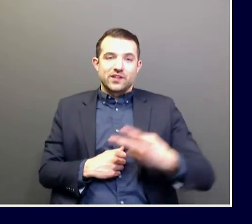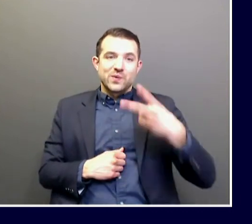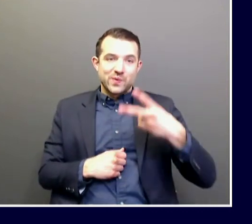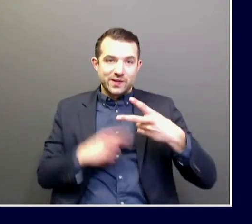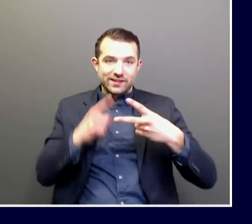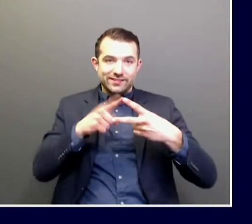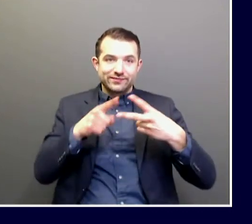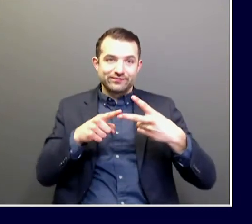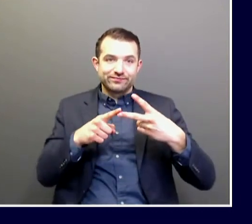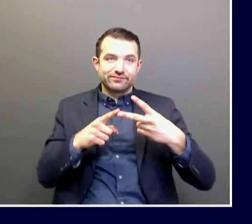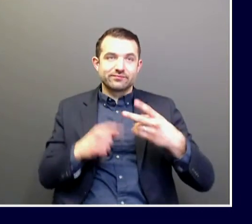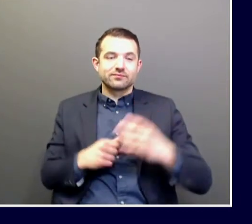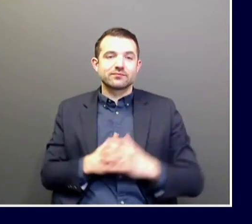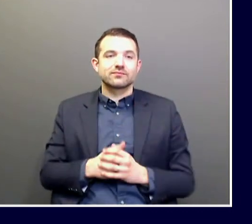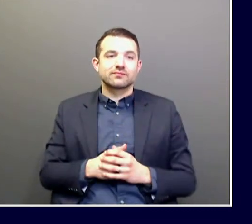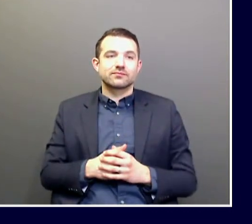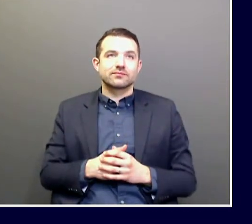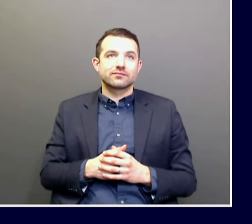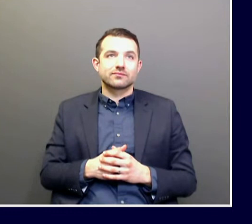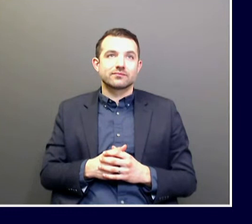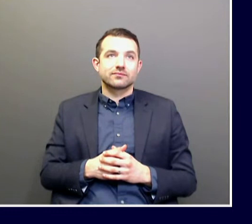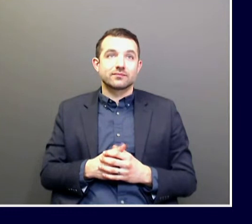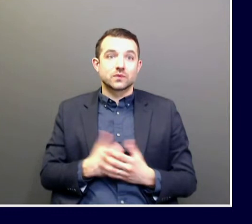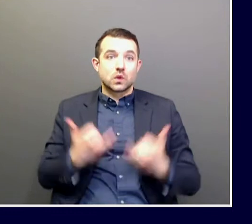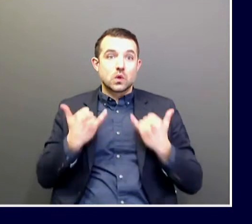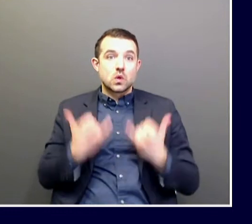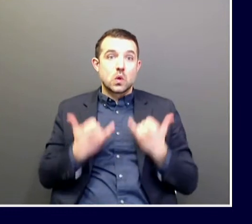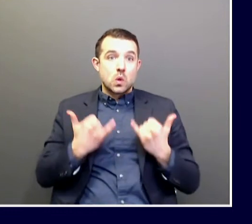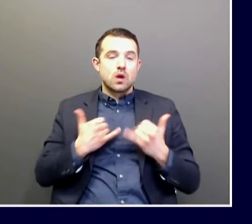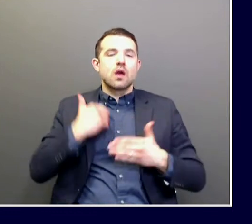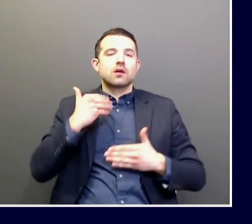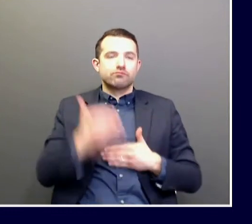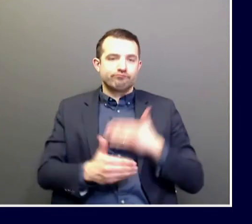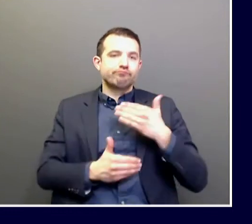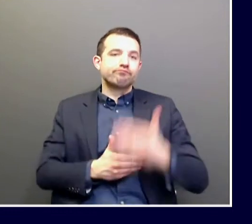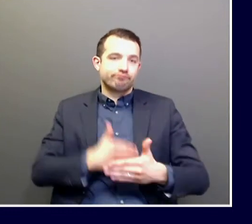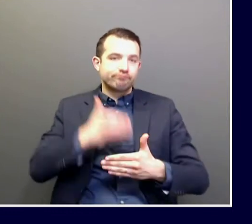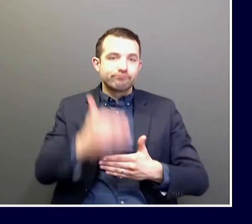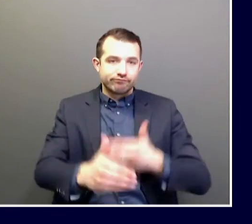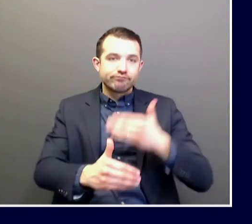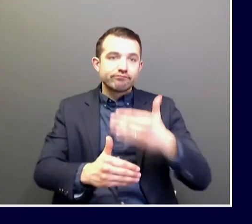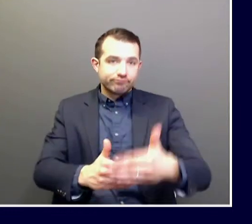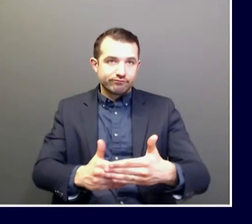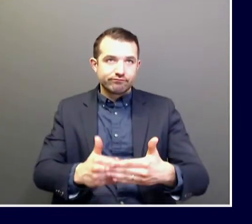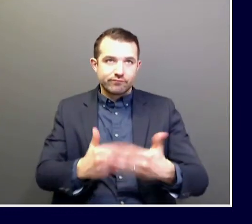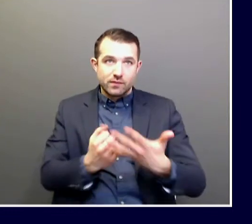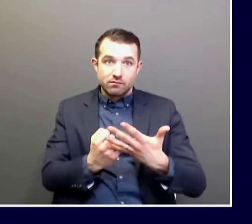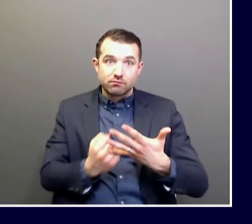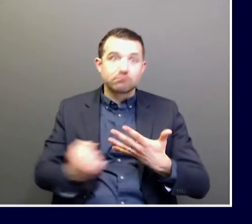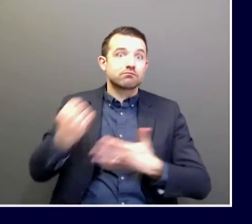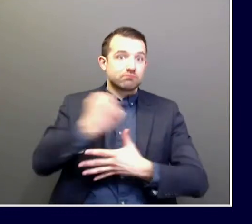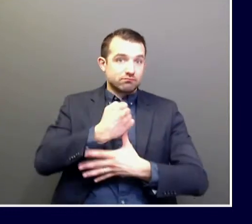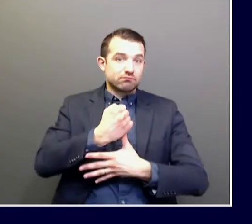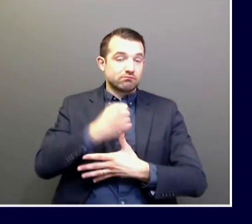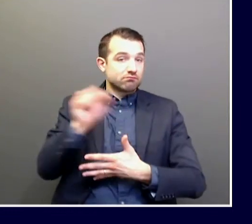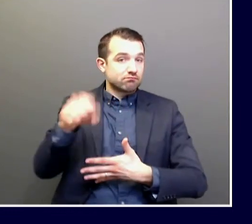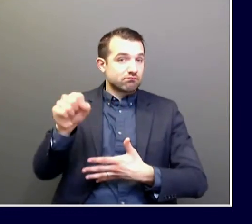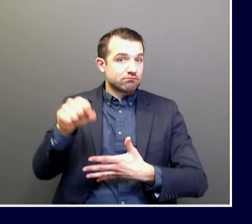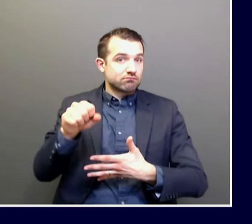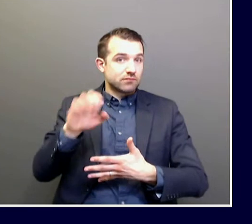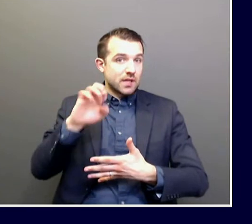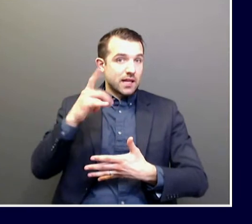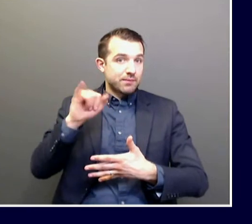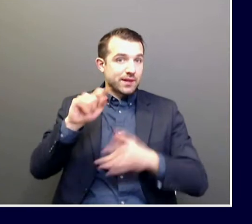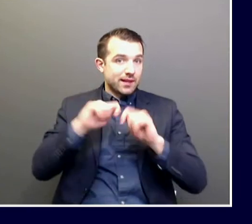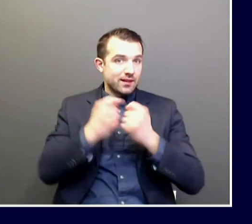we are committed toward working on that project. I've made it a top priority of our epidemiology team. I've tried to clear the